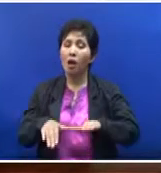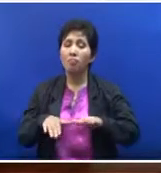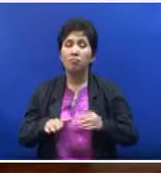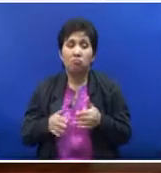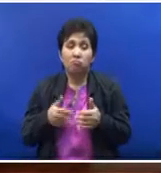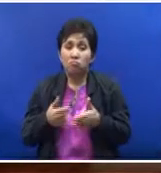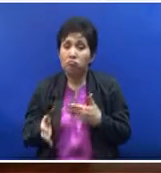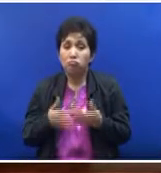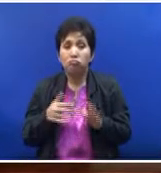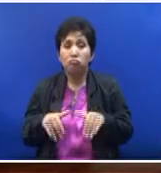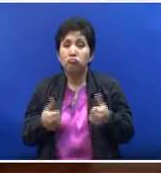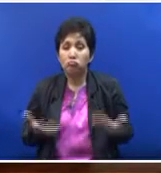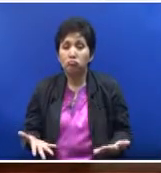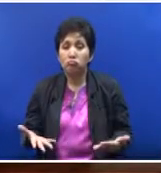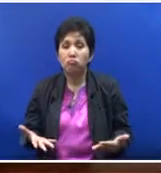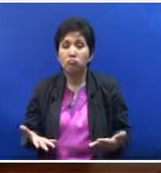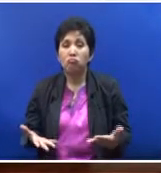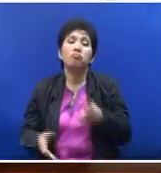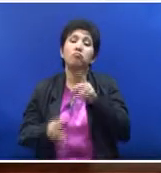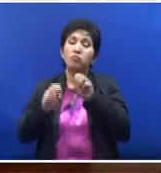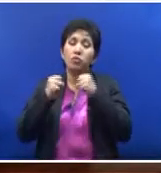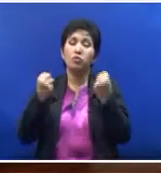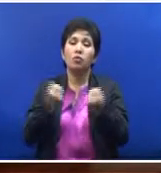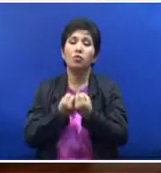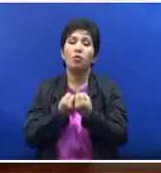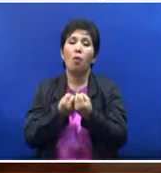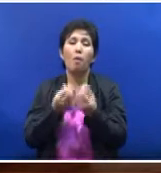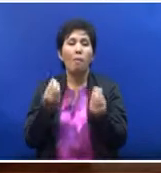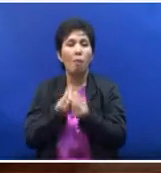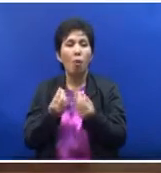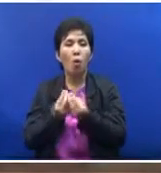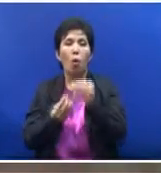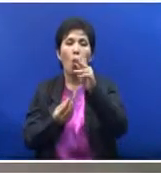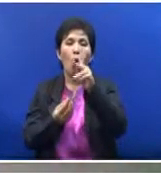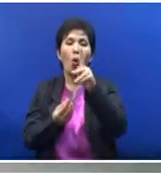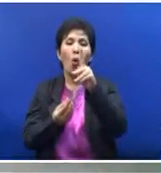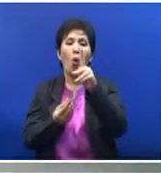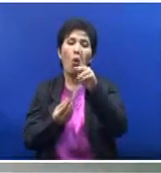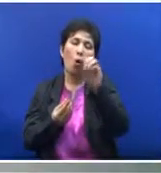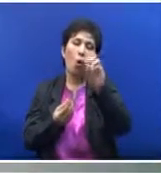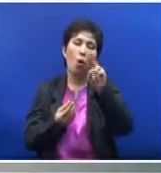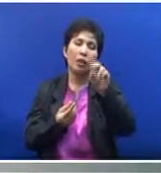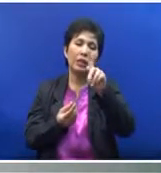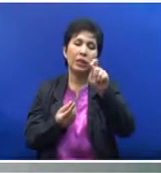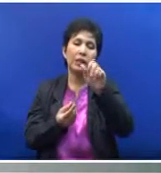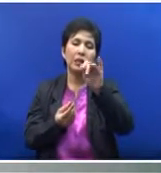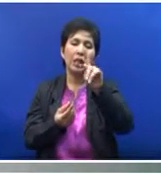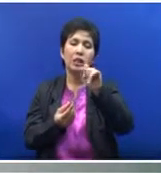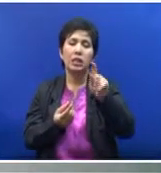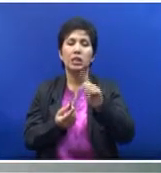However, for sociological research, it is more quantitative in nature. Okay, it is highly dependent